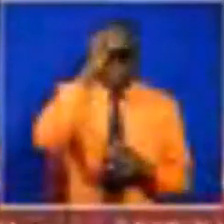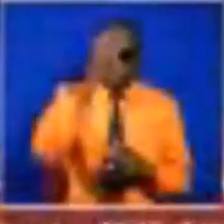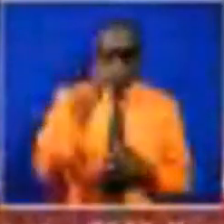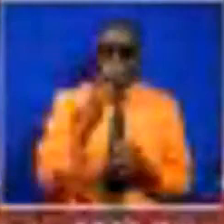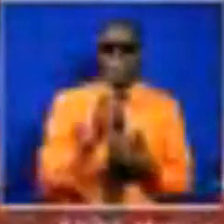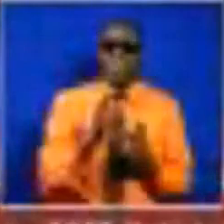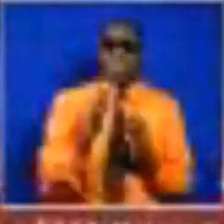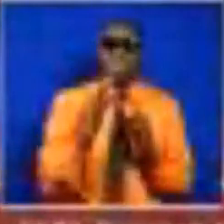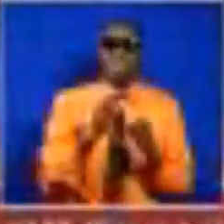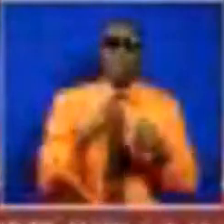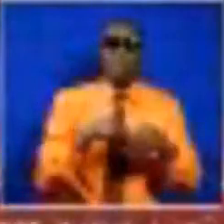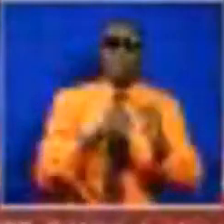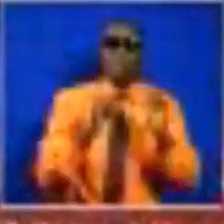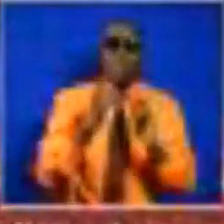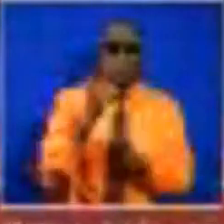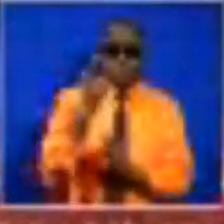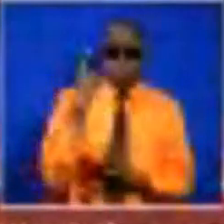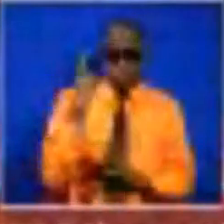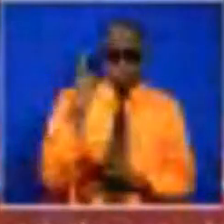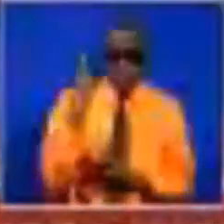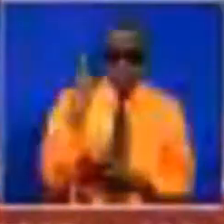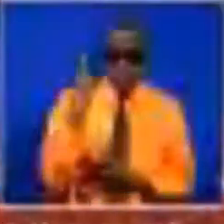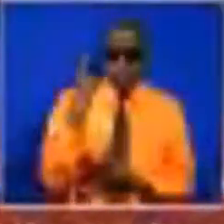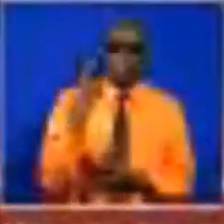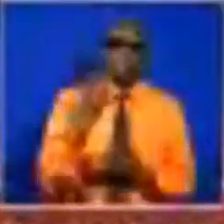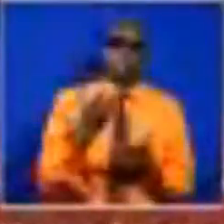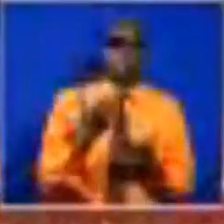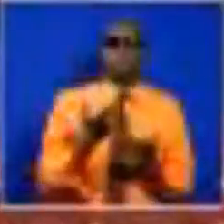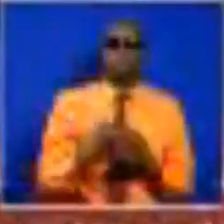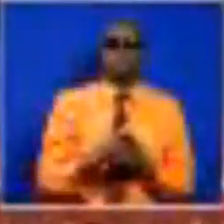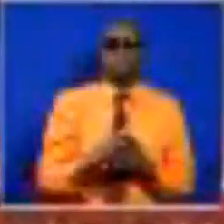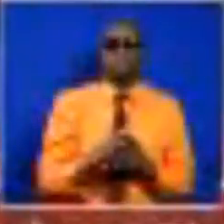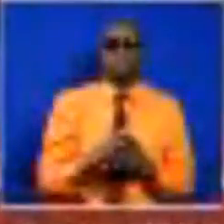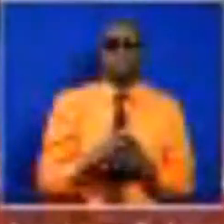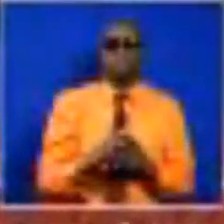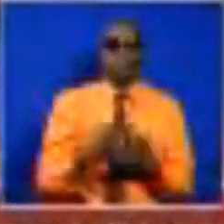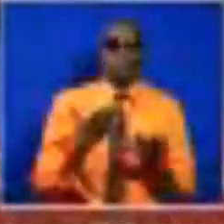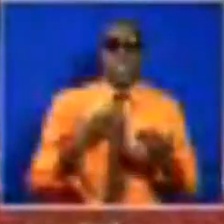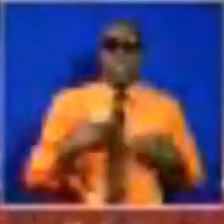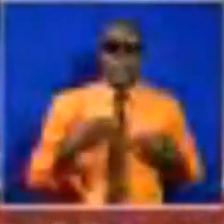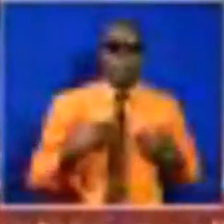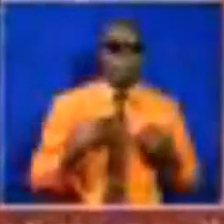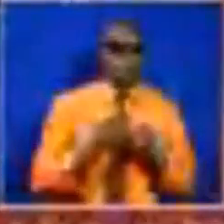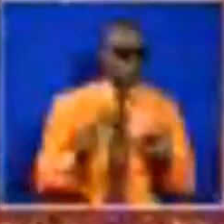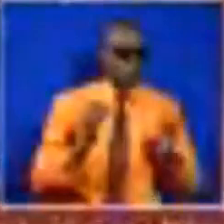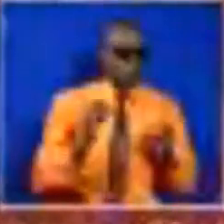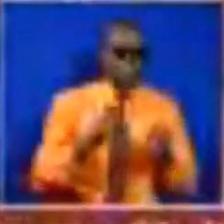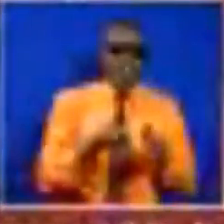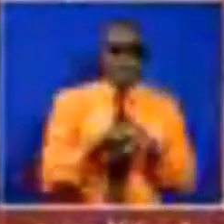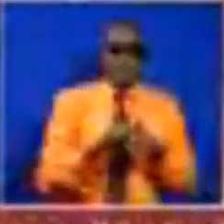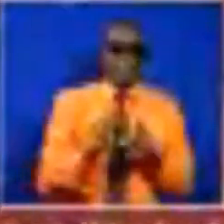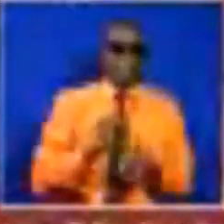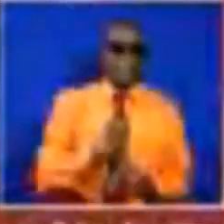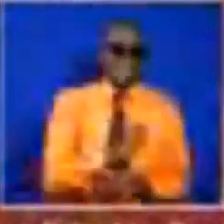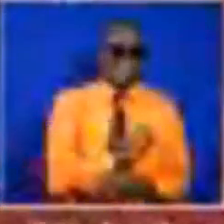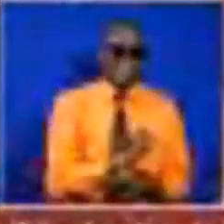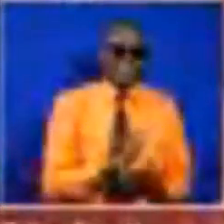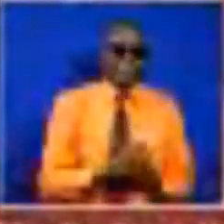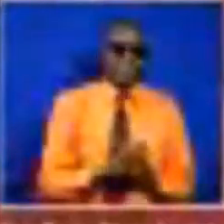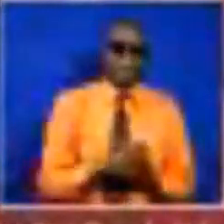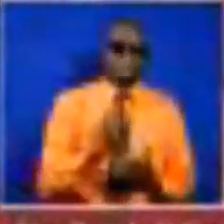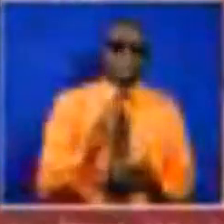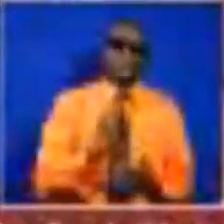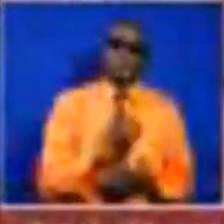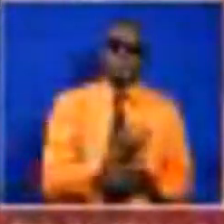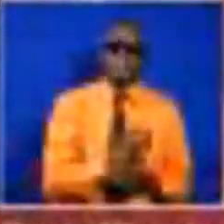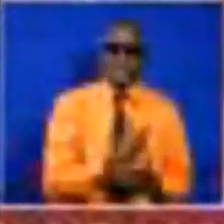angefuatizia sheria vile inatakikana, na hatukufurahishwa kama seneti. The ad hoc committee, whose mandate